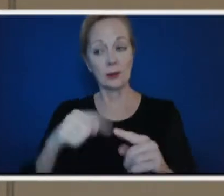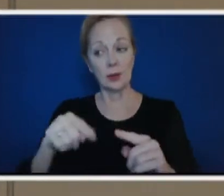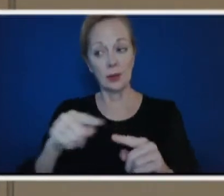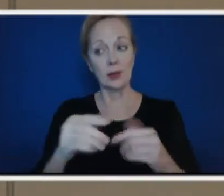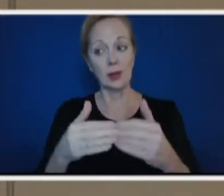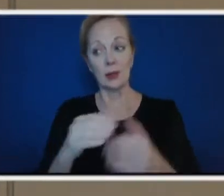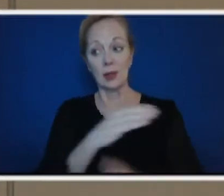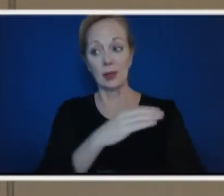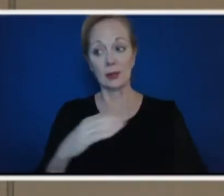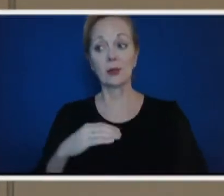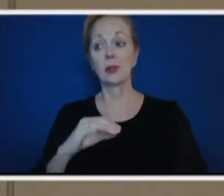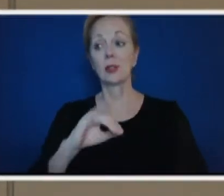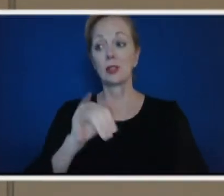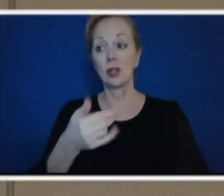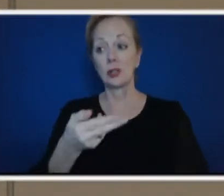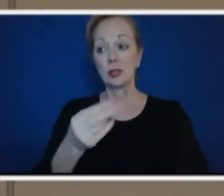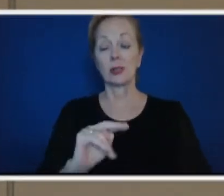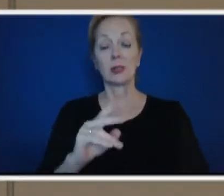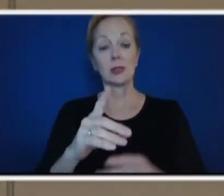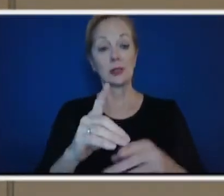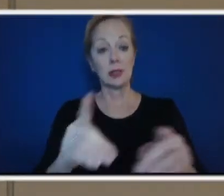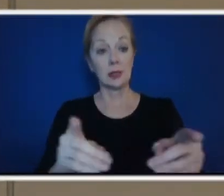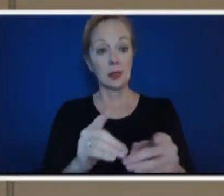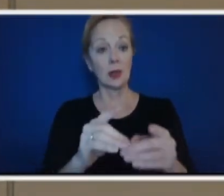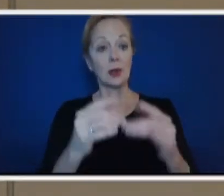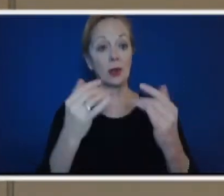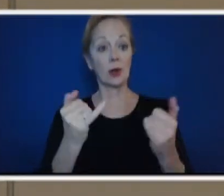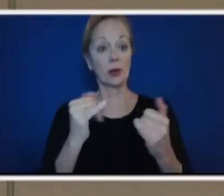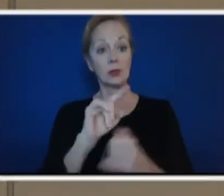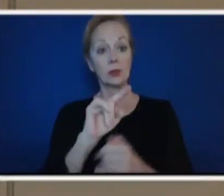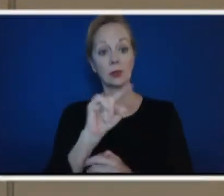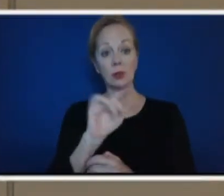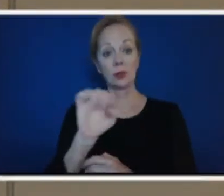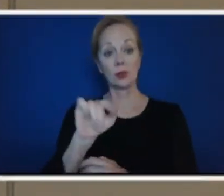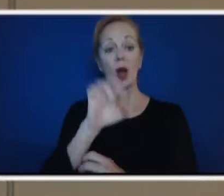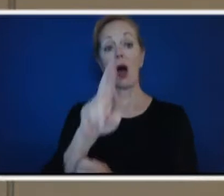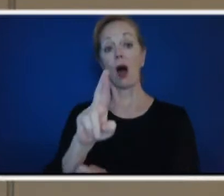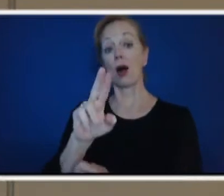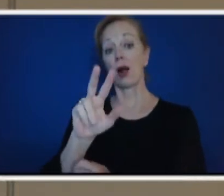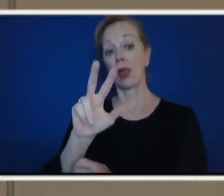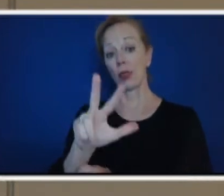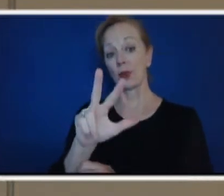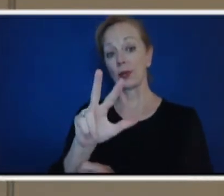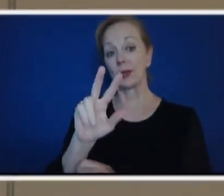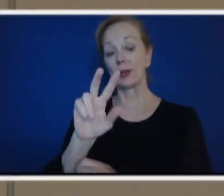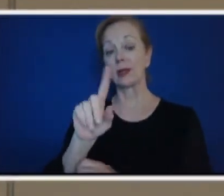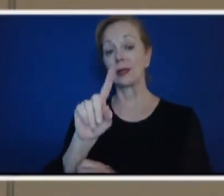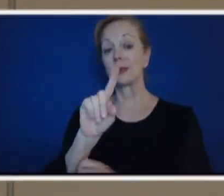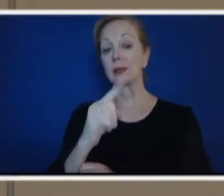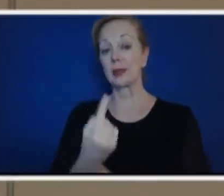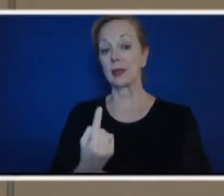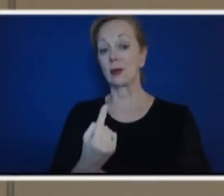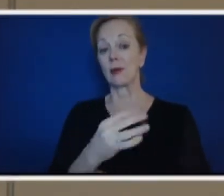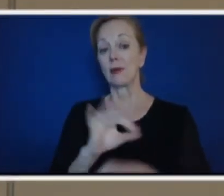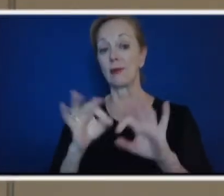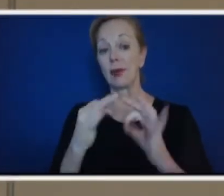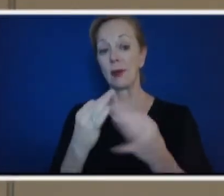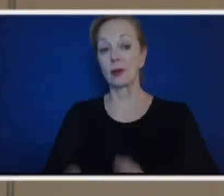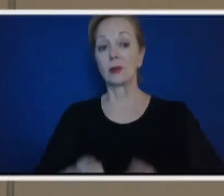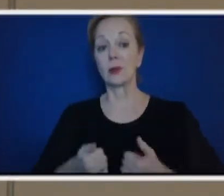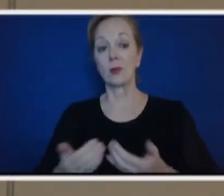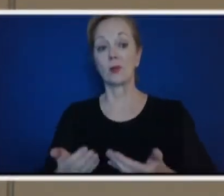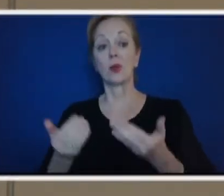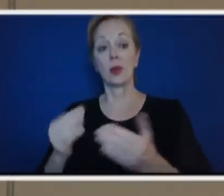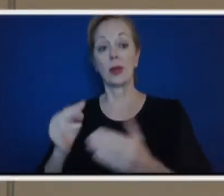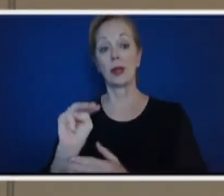Ms. Johnson's district. The current zoning is R3, single-family residential and business park. The proposed zoning is